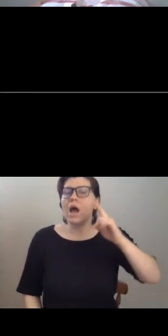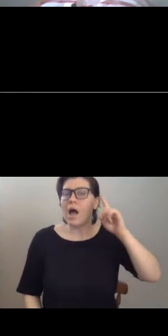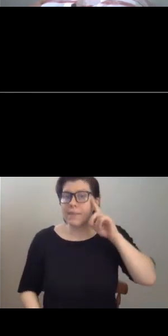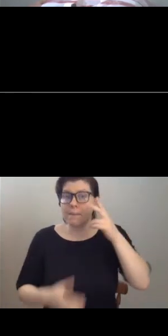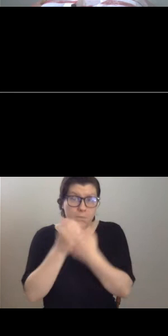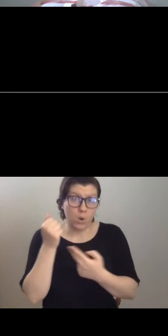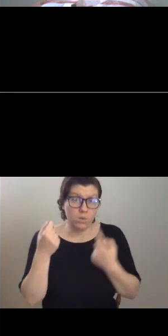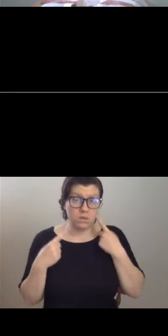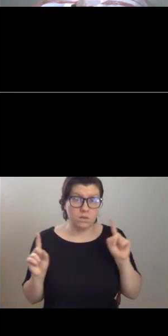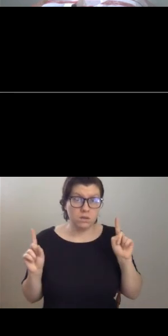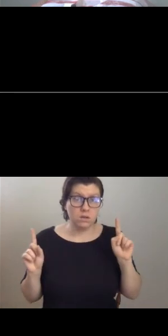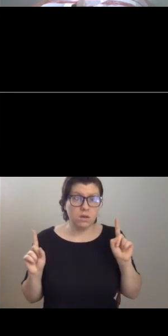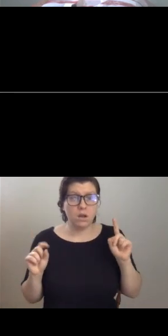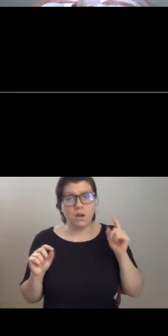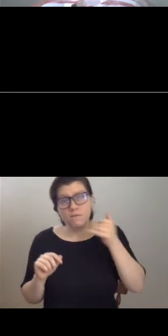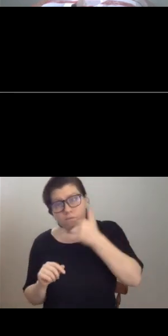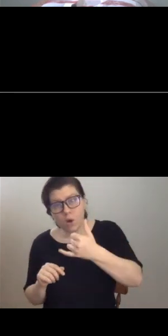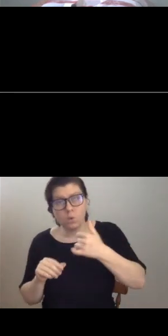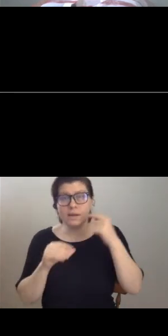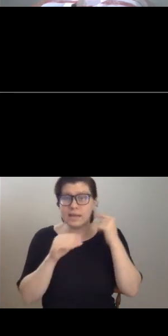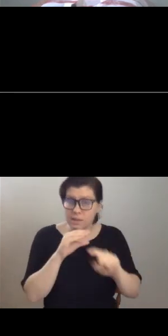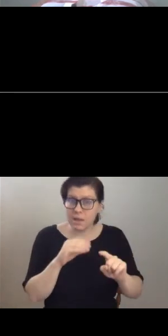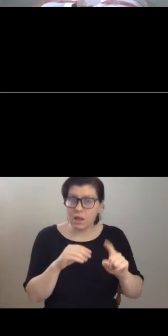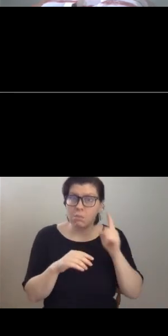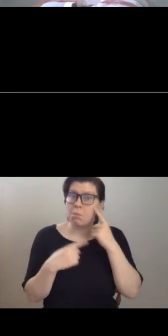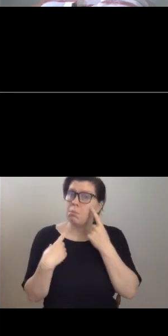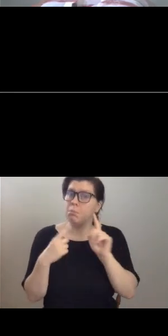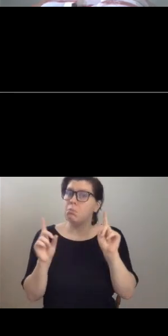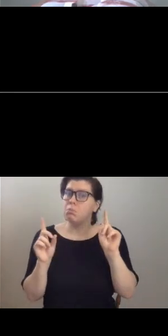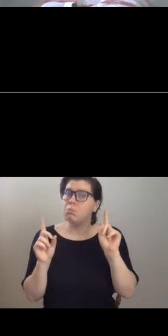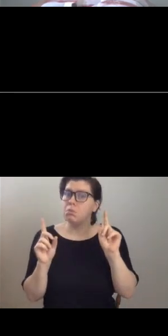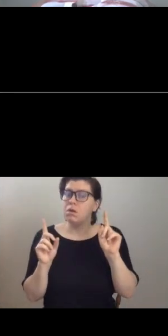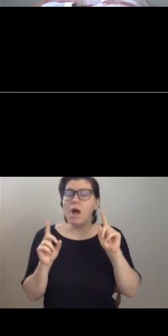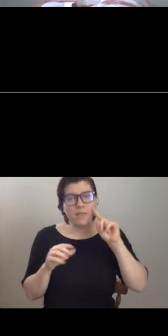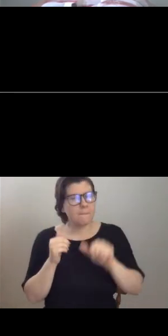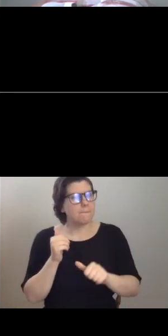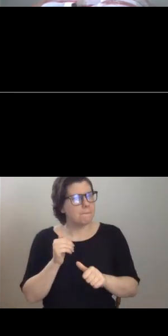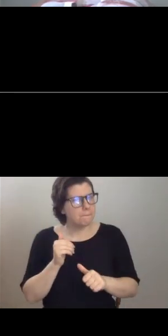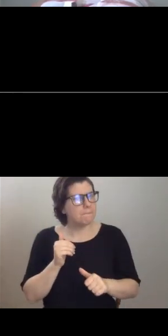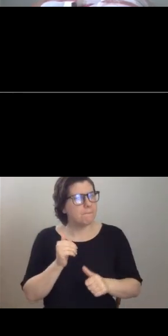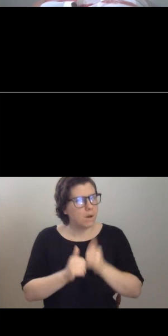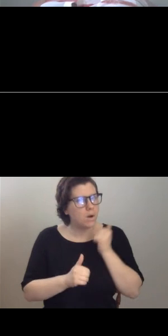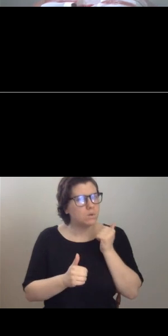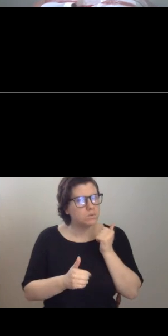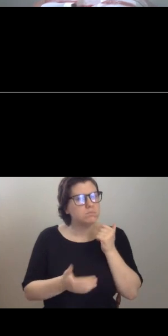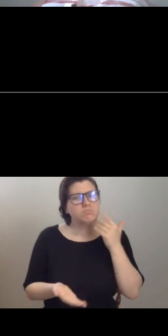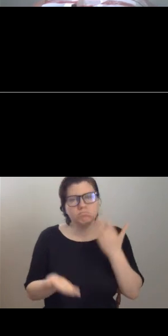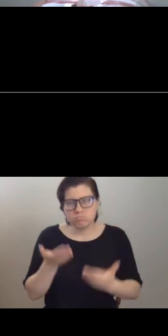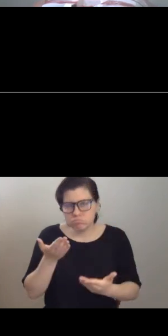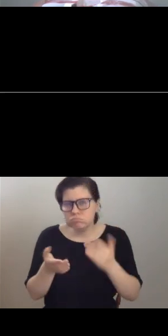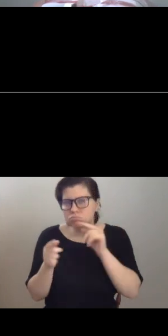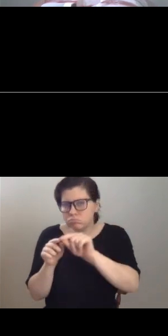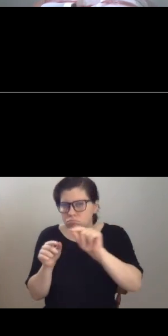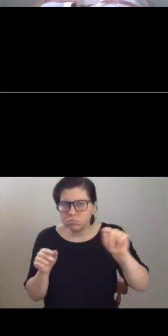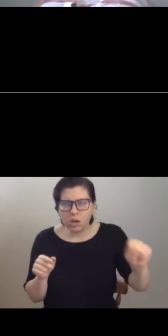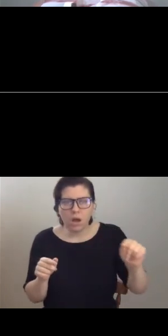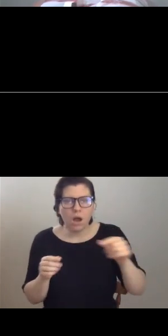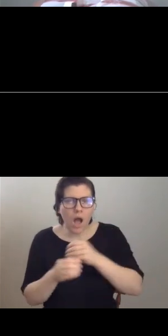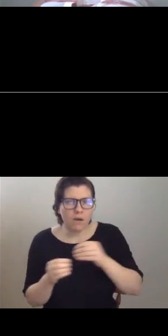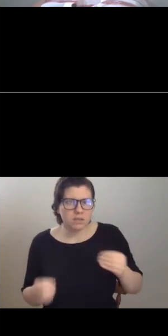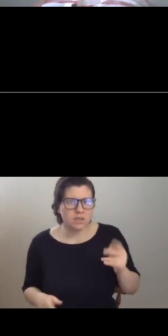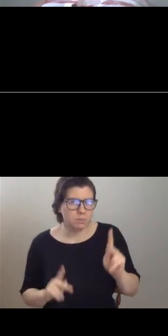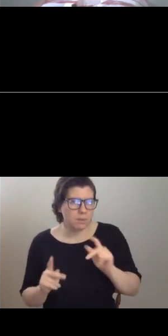email works. I think for the most part, there may be a number of offices where people are not in the